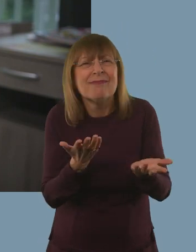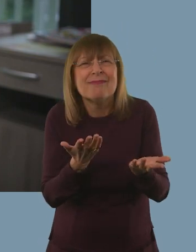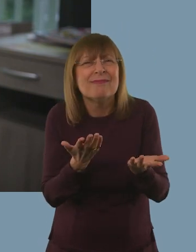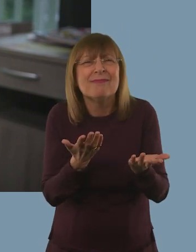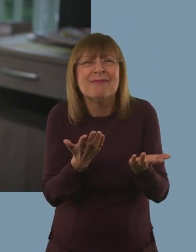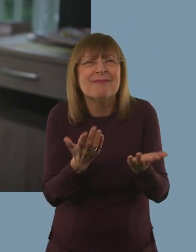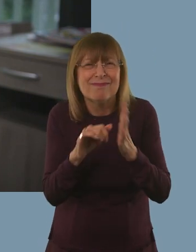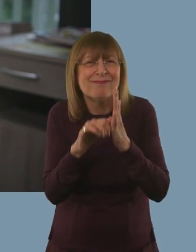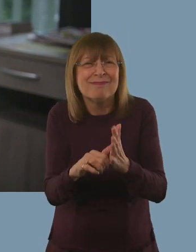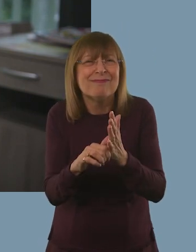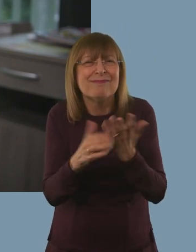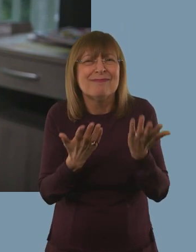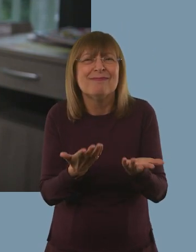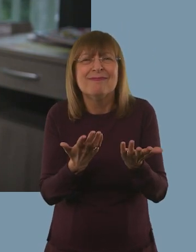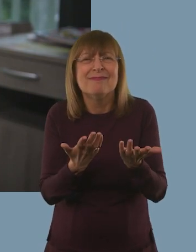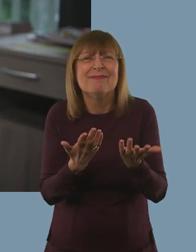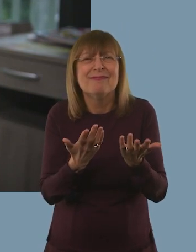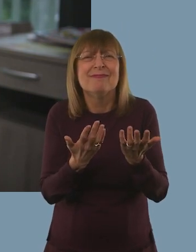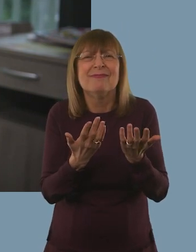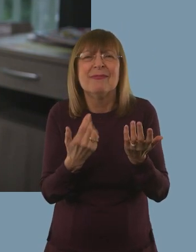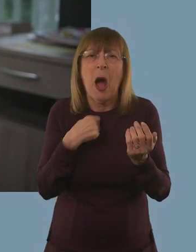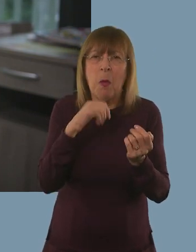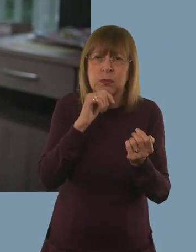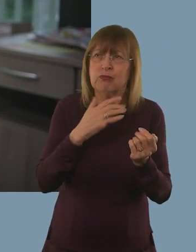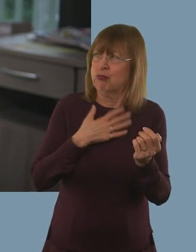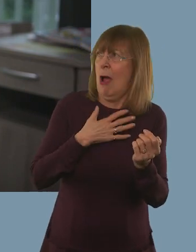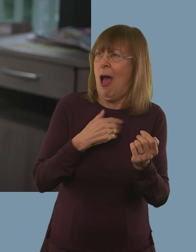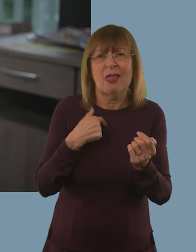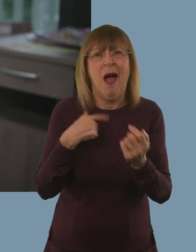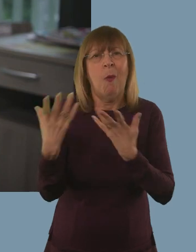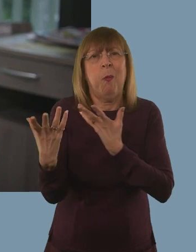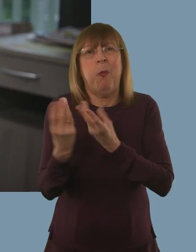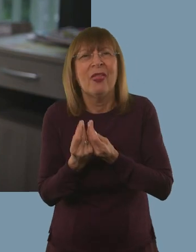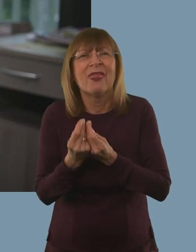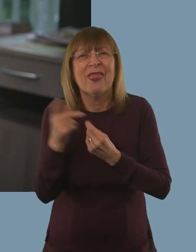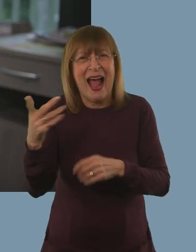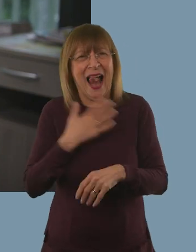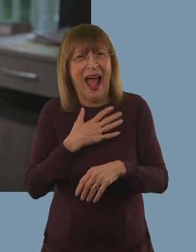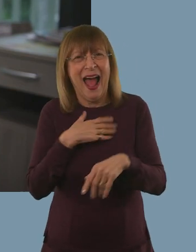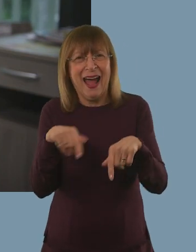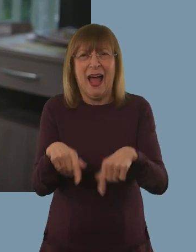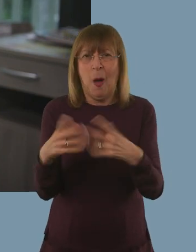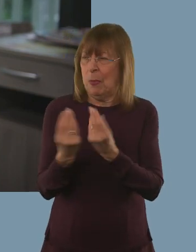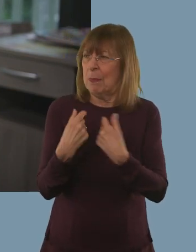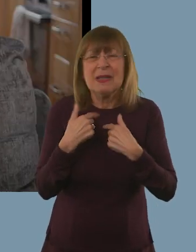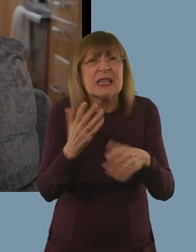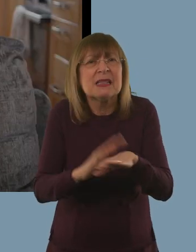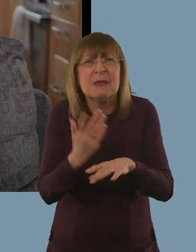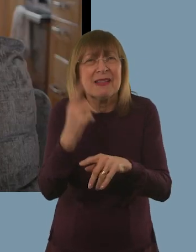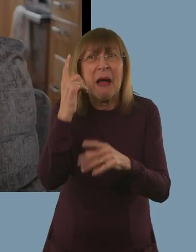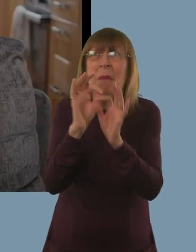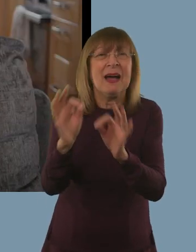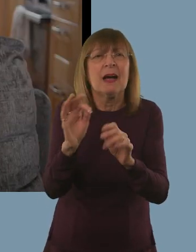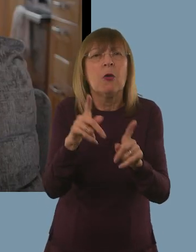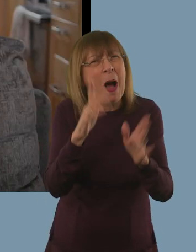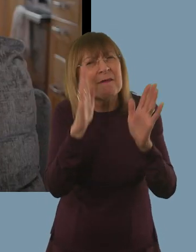consider himself to be in a better place. And I would rather him be with me, whether he liked being in a better place or not. I think